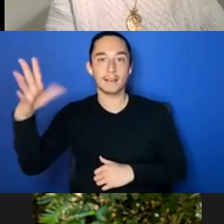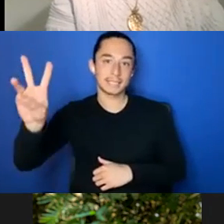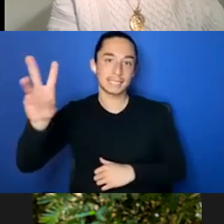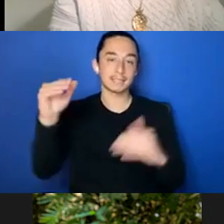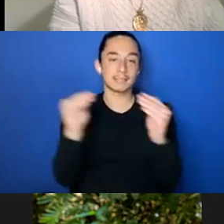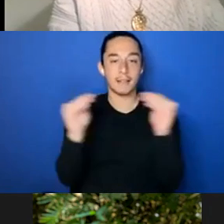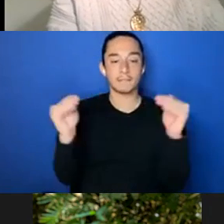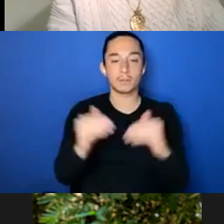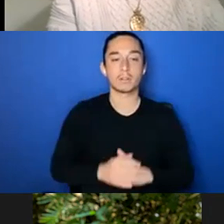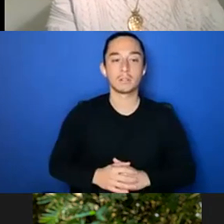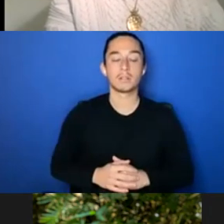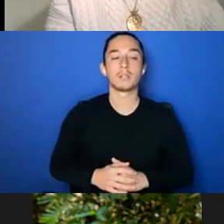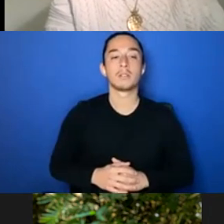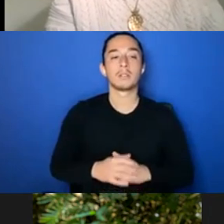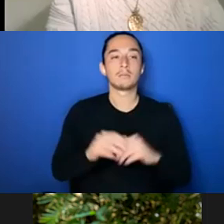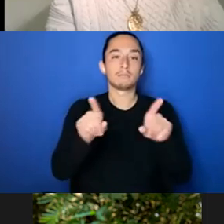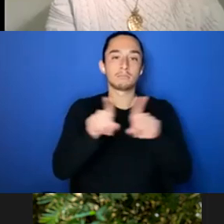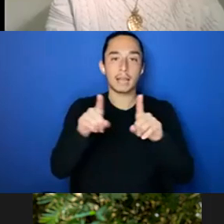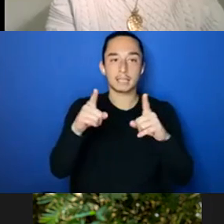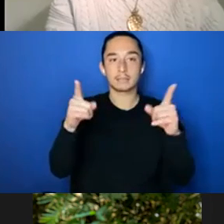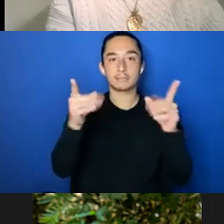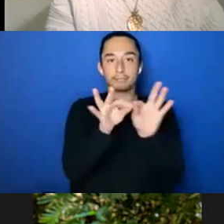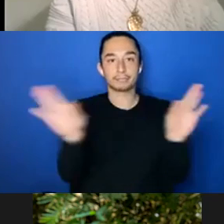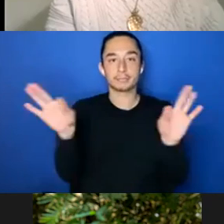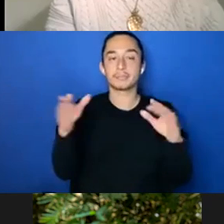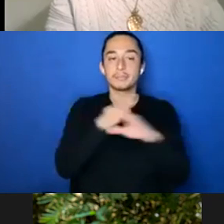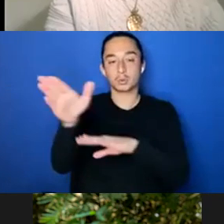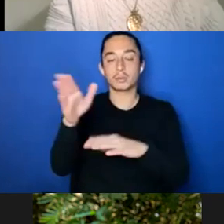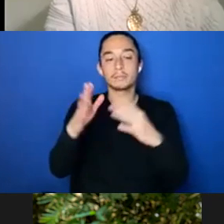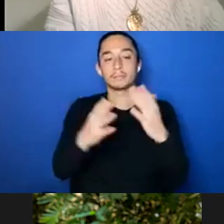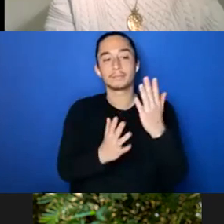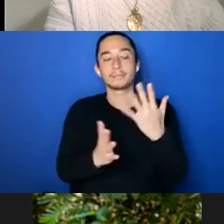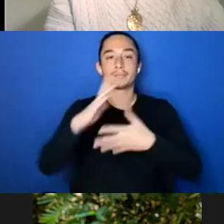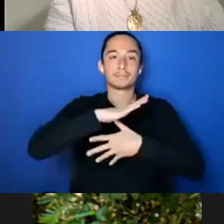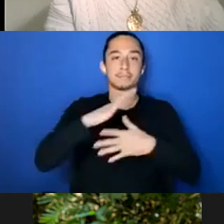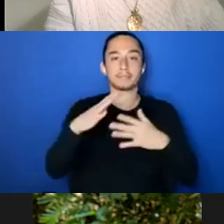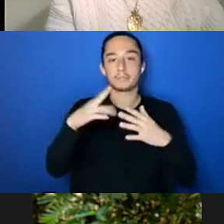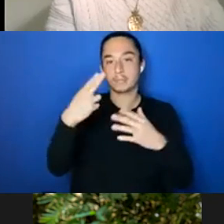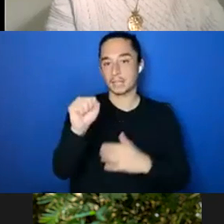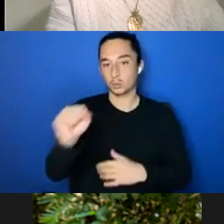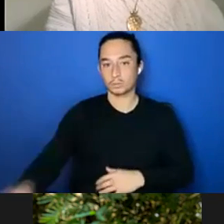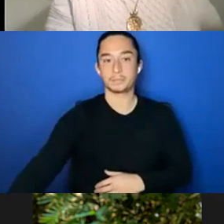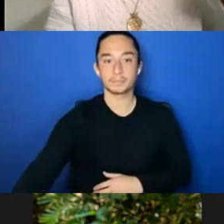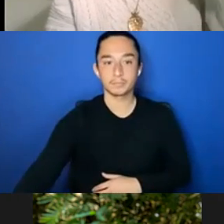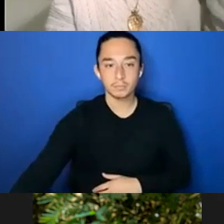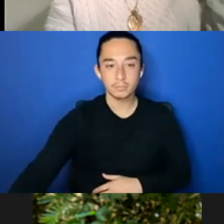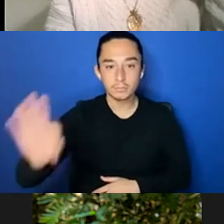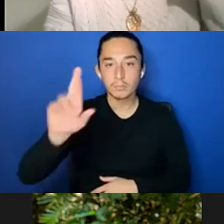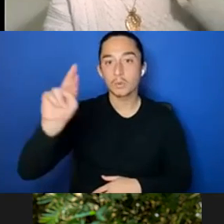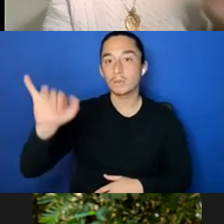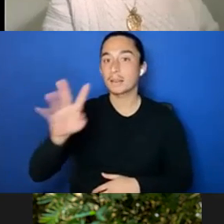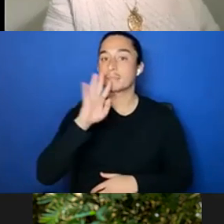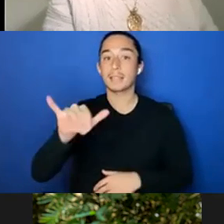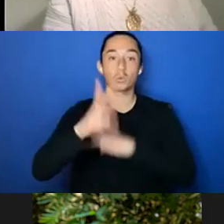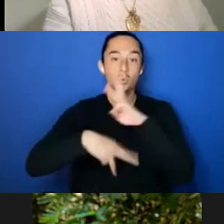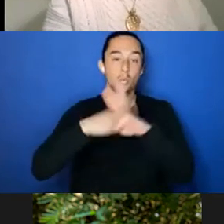level as a strand throughout their high school years. And that's in our world of IB. We also have our partnership with